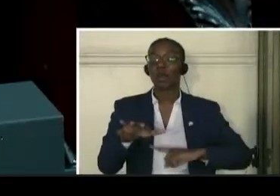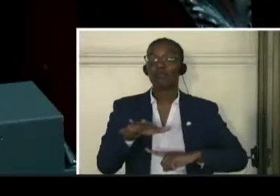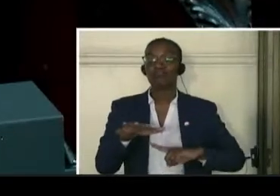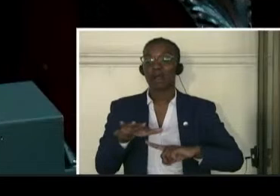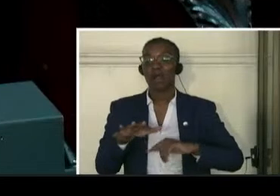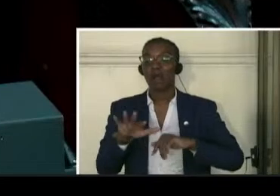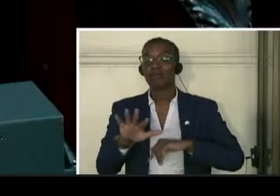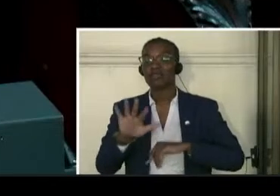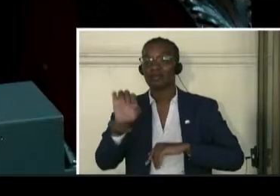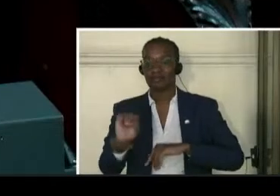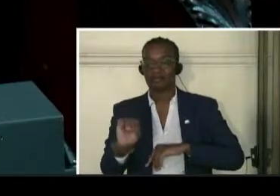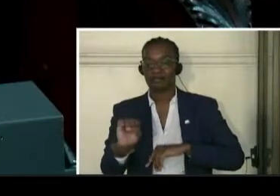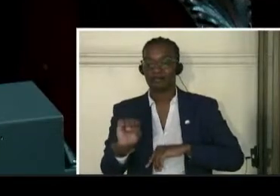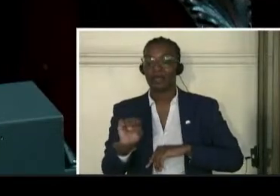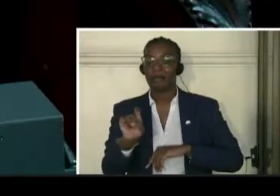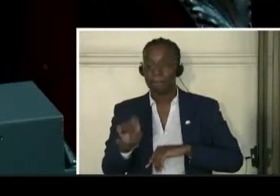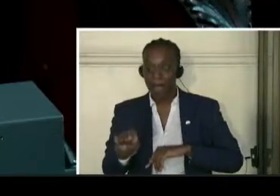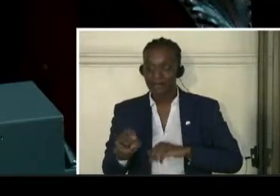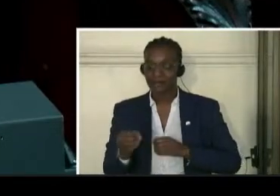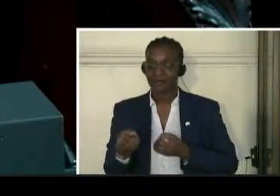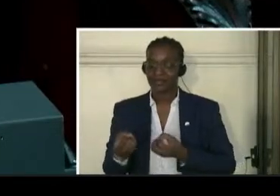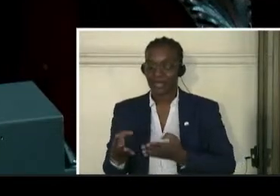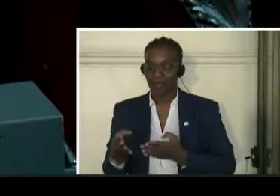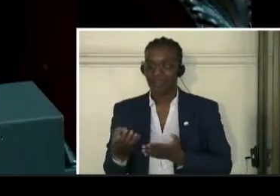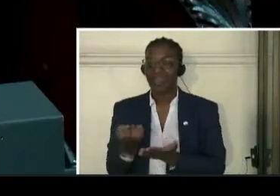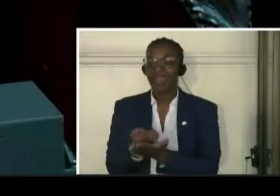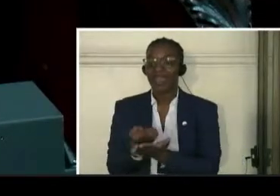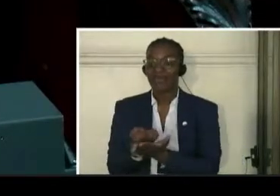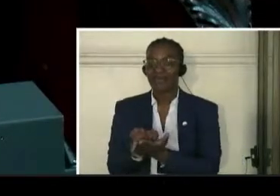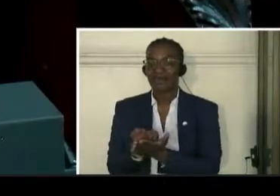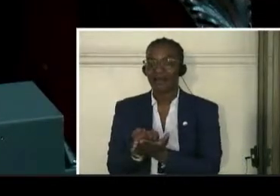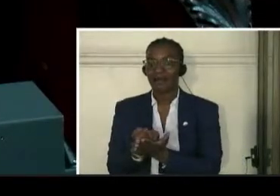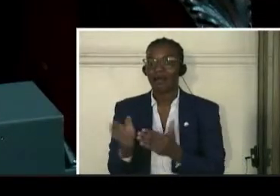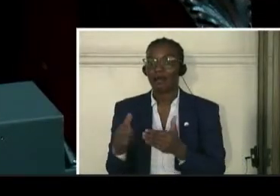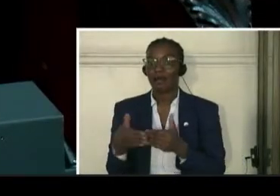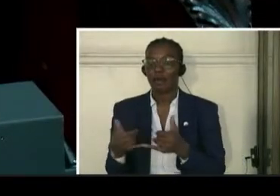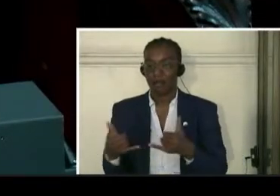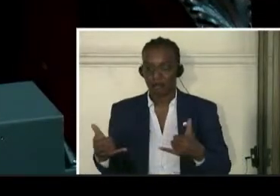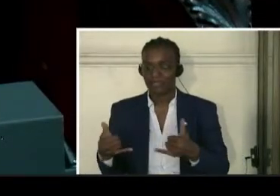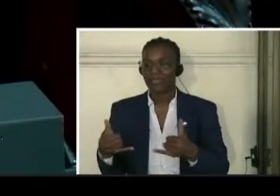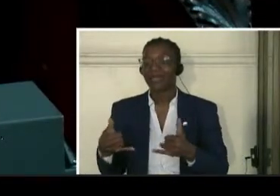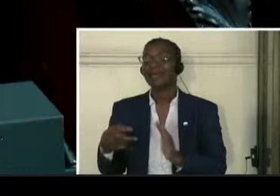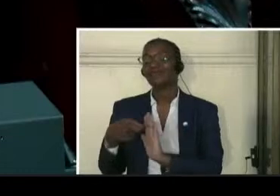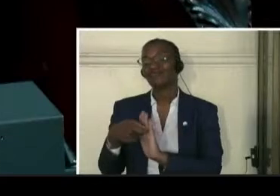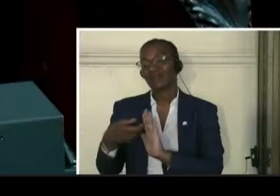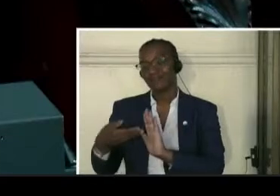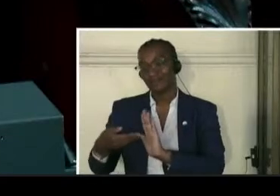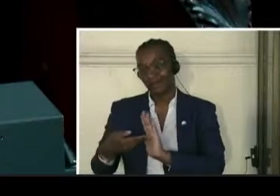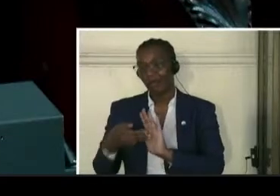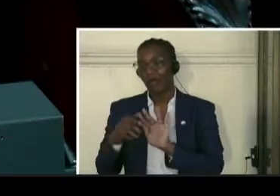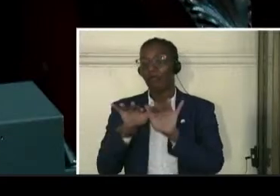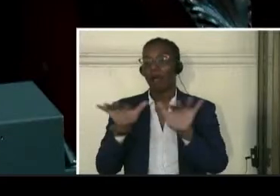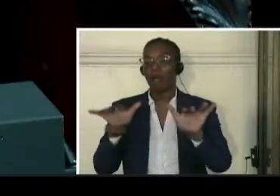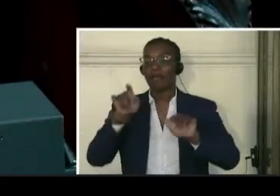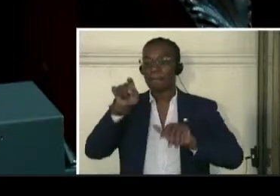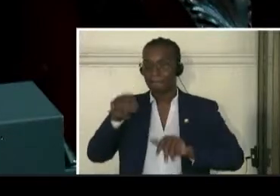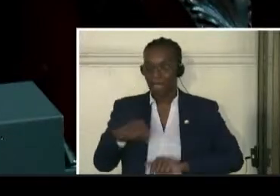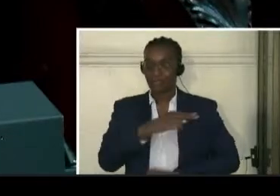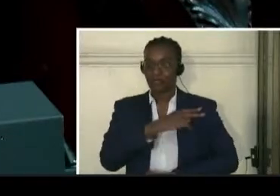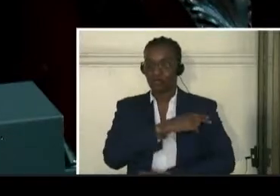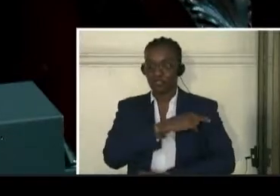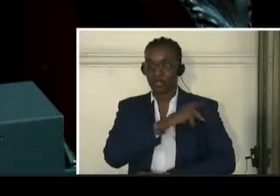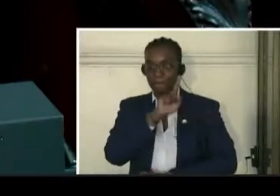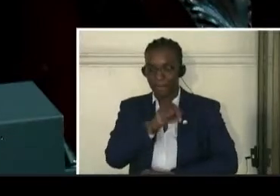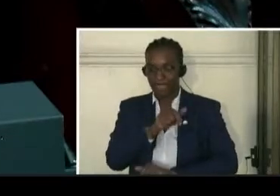Africa provides ethical guidelines which assist highly, as it clearly spells out that public officials need to adhere to